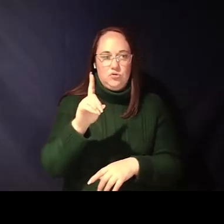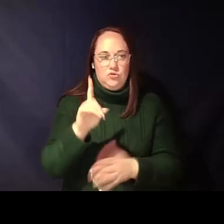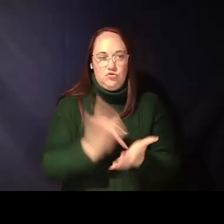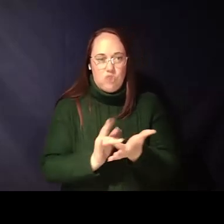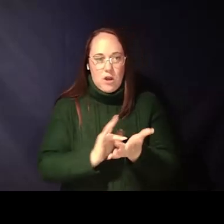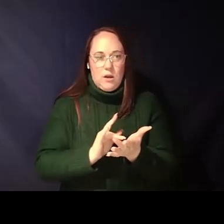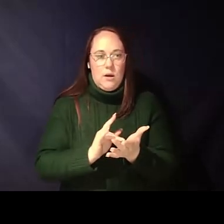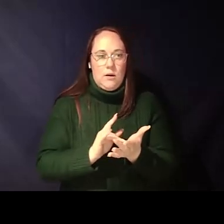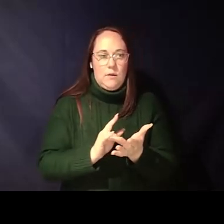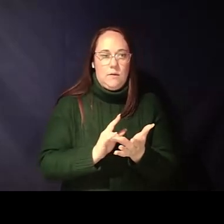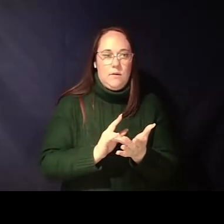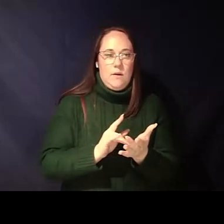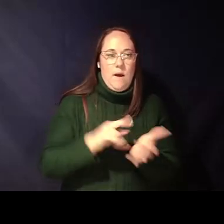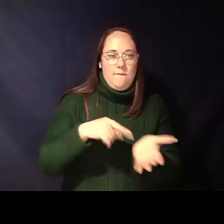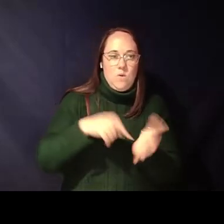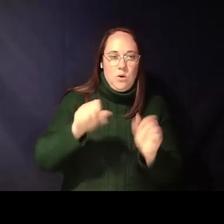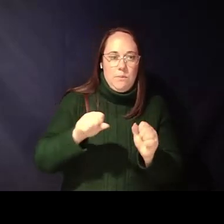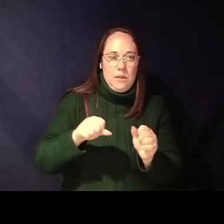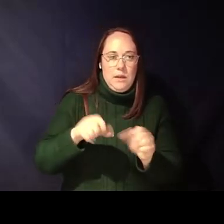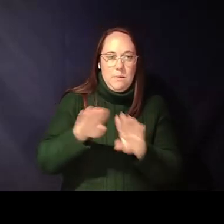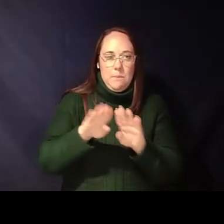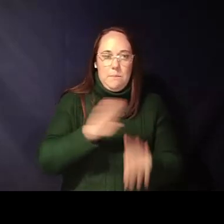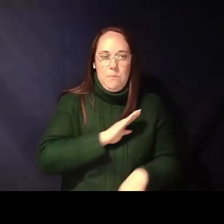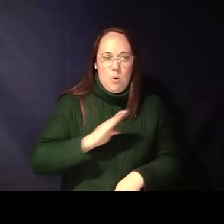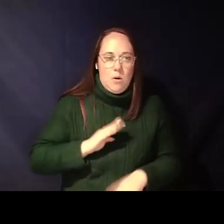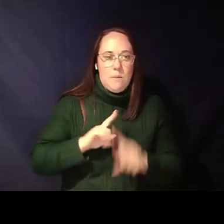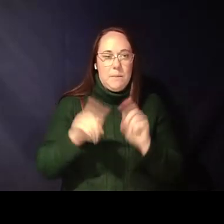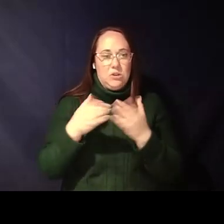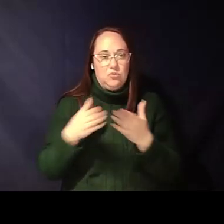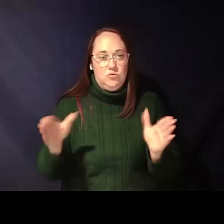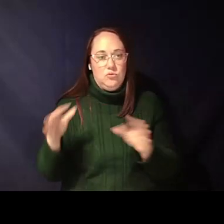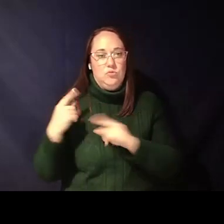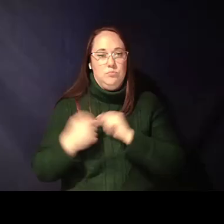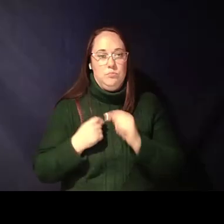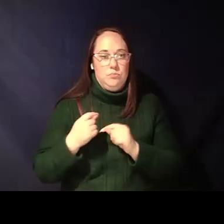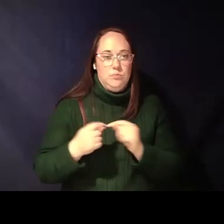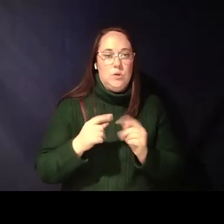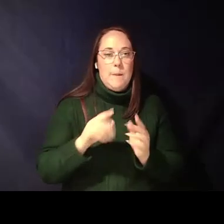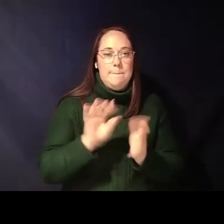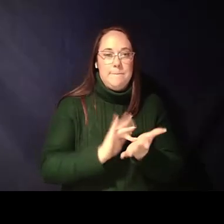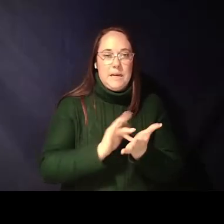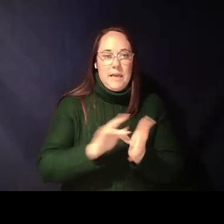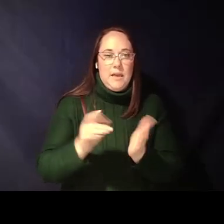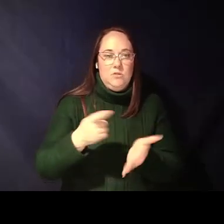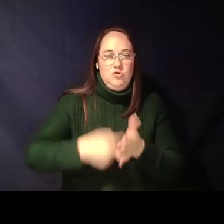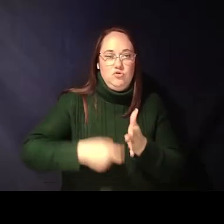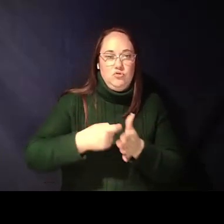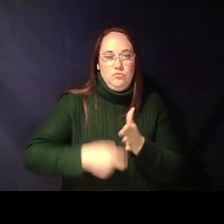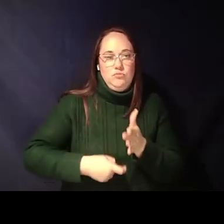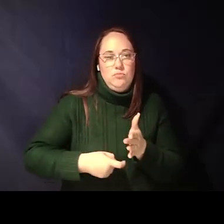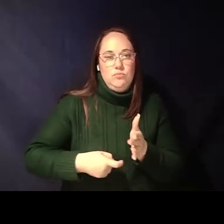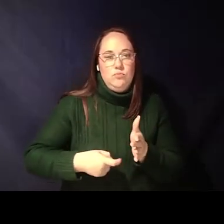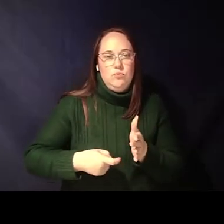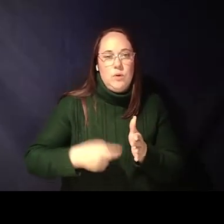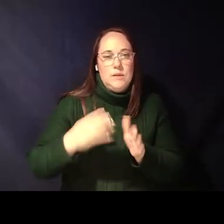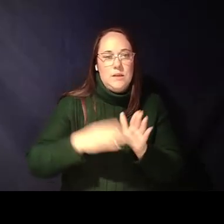but traditionally, Medicaid drug prices have been parallel with other countries except for these high-cost drugs that, again, are the